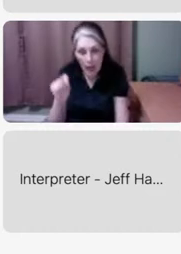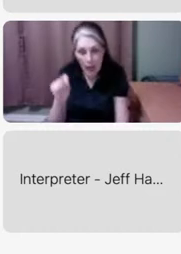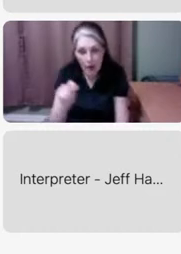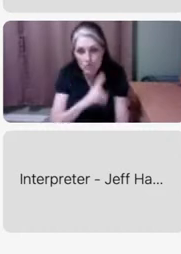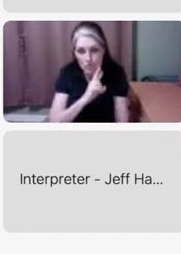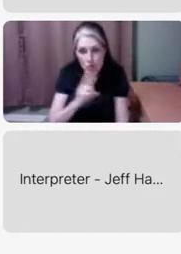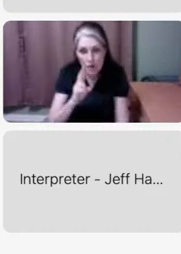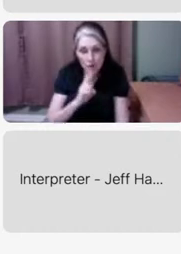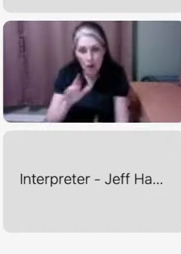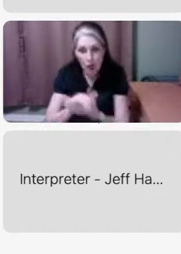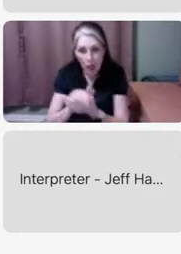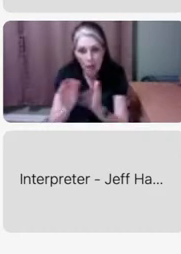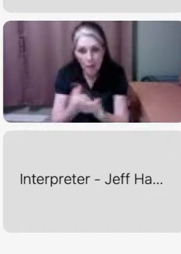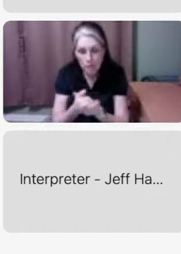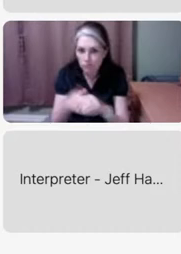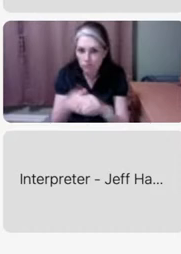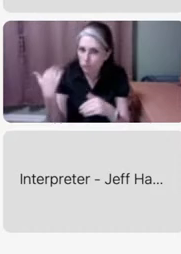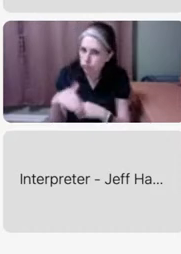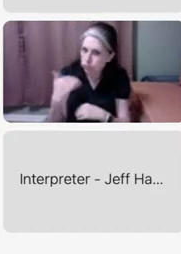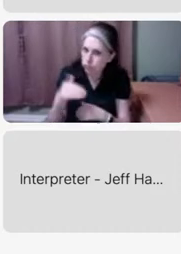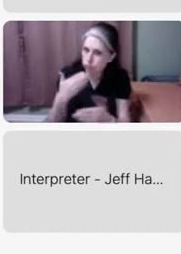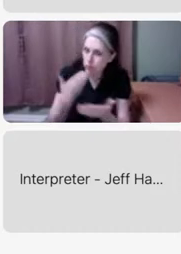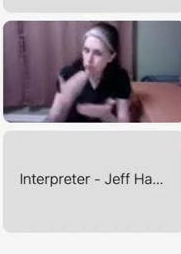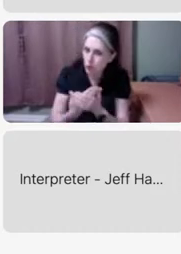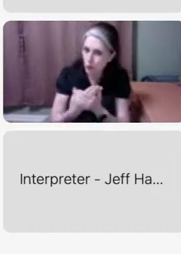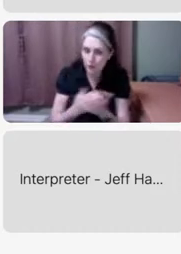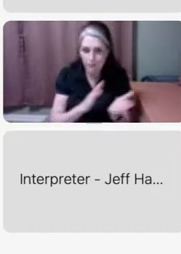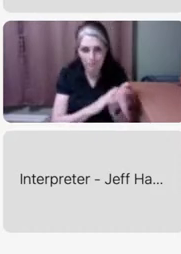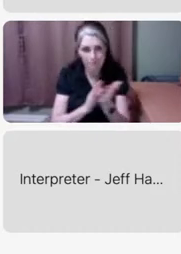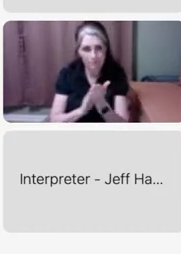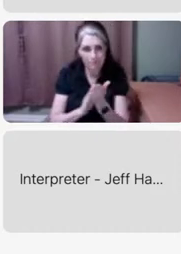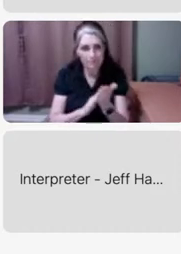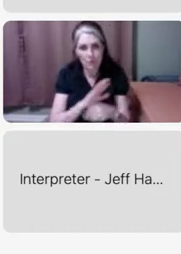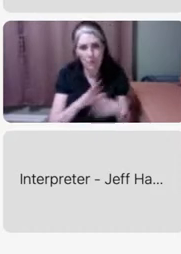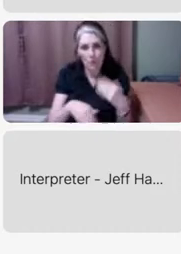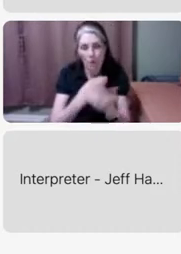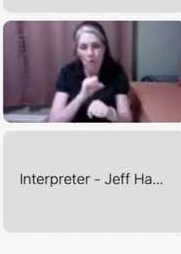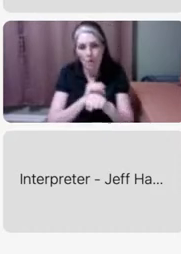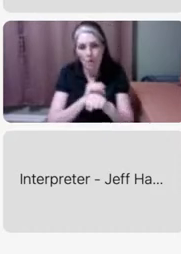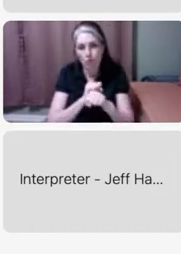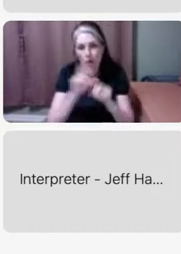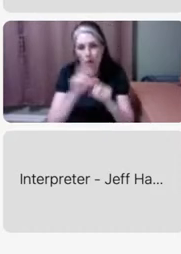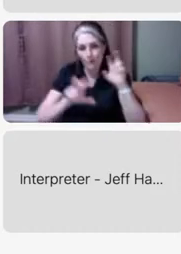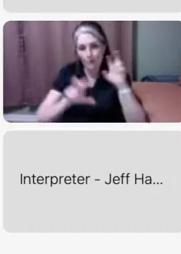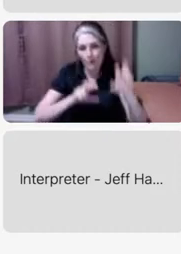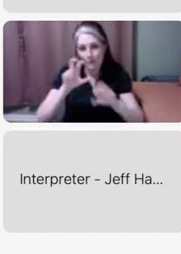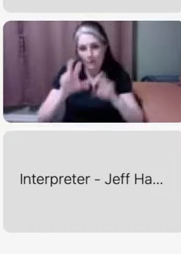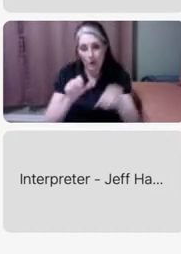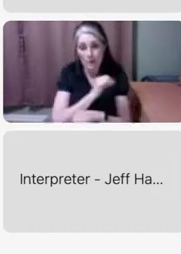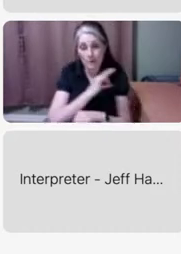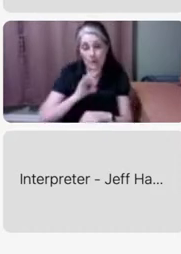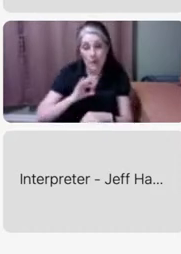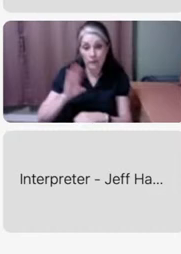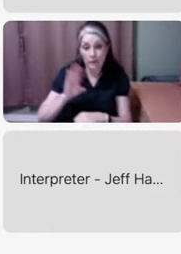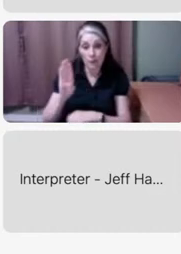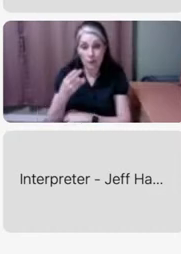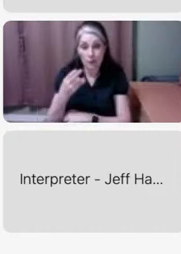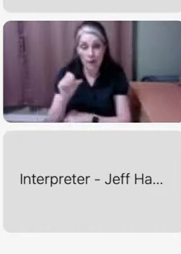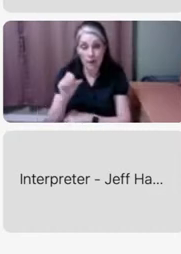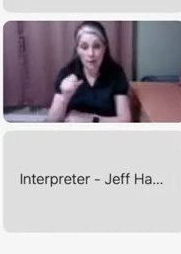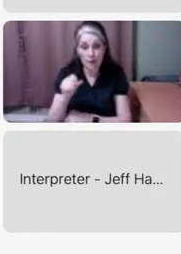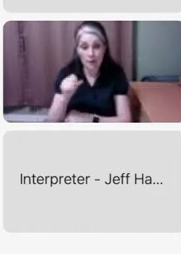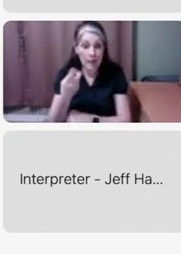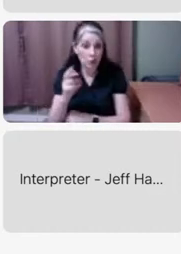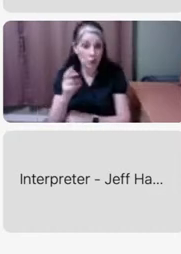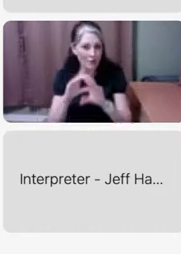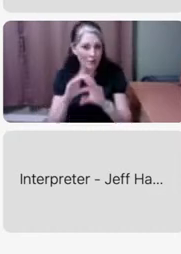off so uh kudos to all of the the job fair people and to the staff over at bloomington high into our h department hr department excuse